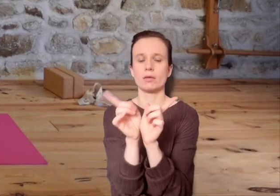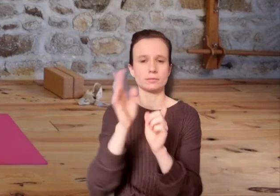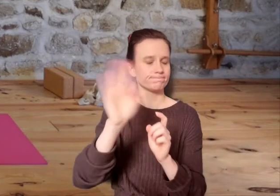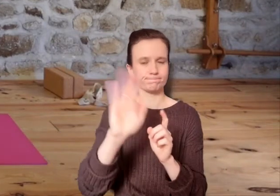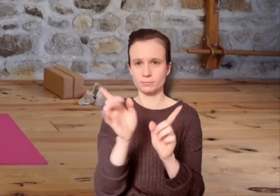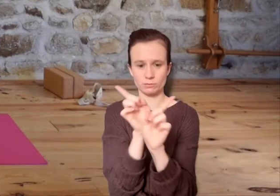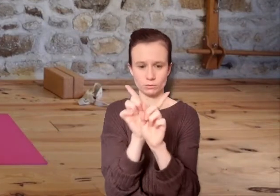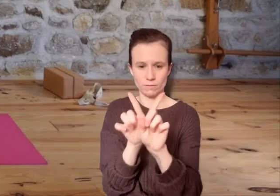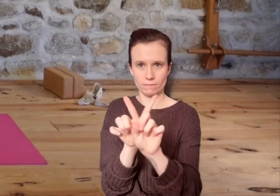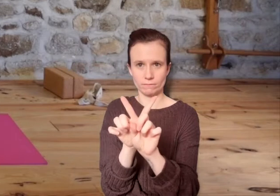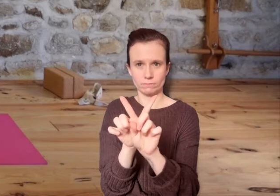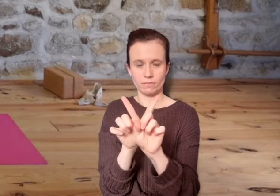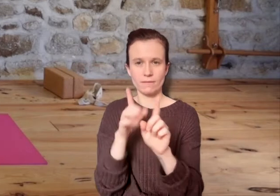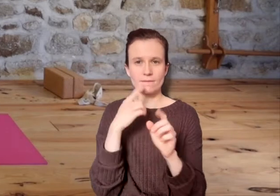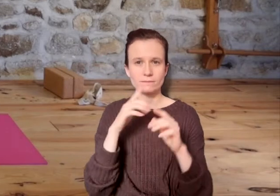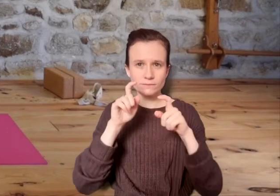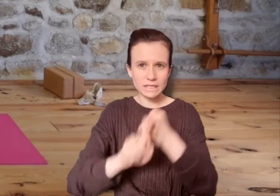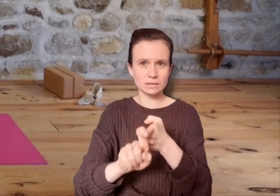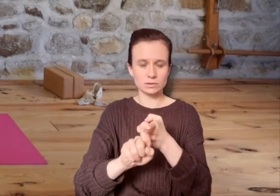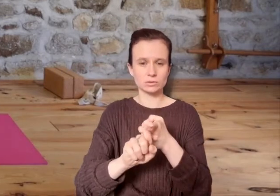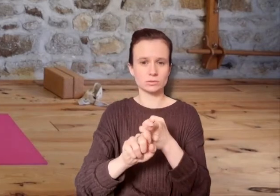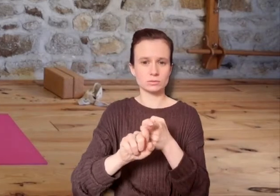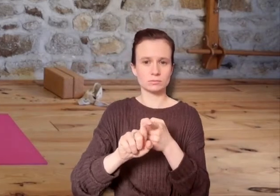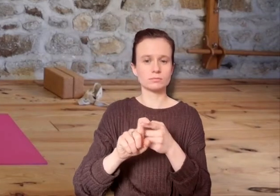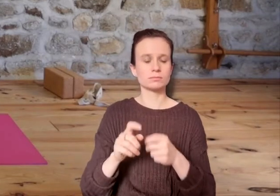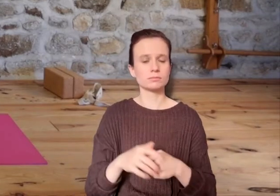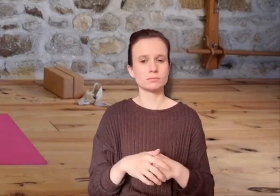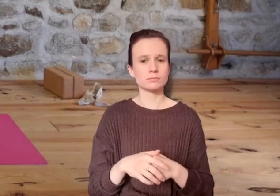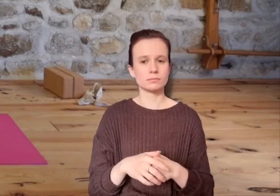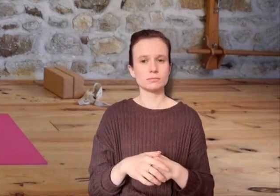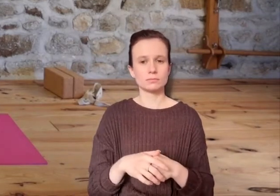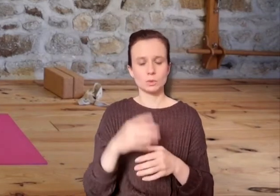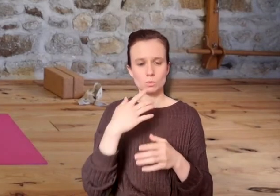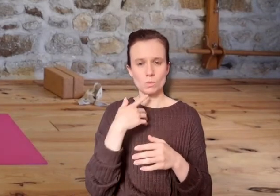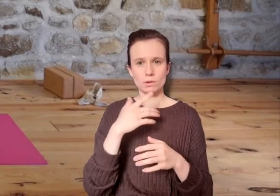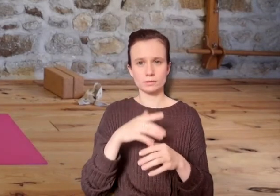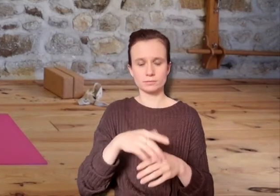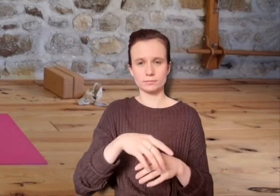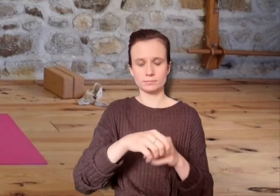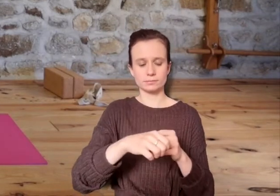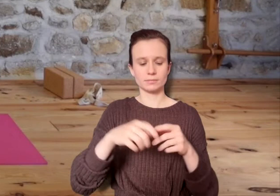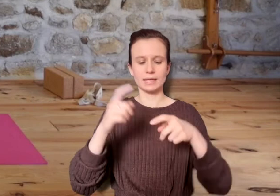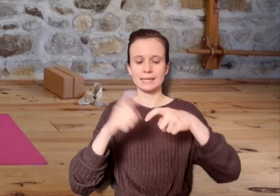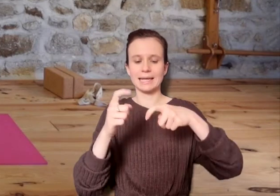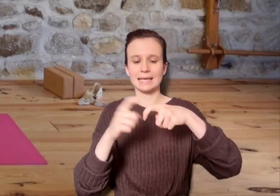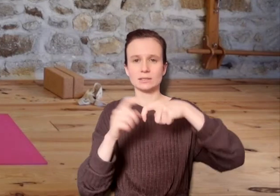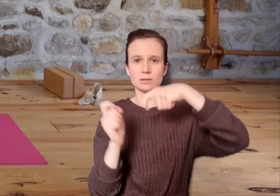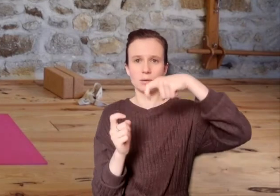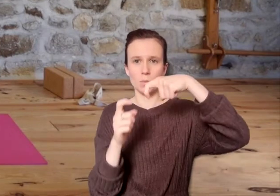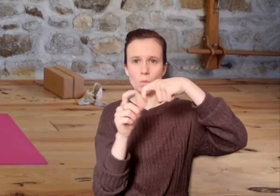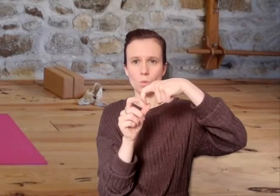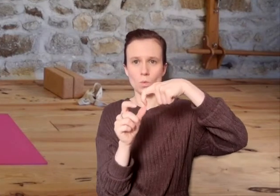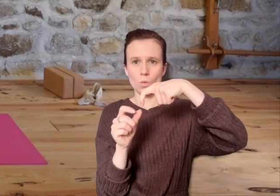I'm opening to extend, I'm changing that angle. I don't want to do that. I just want to extend from